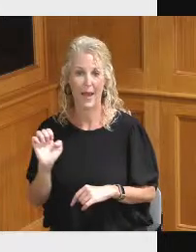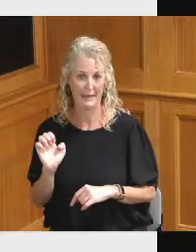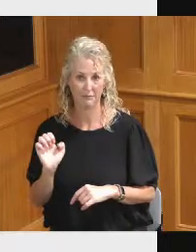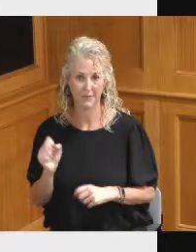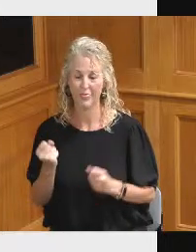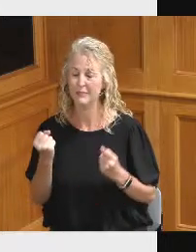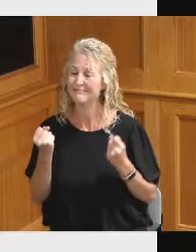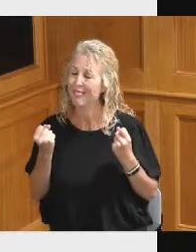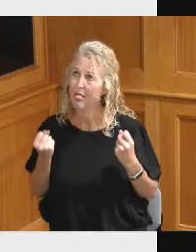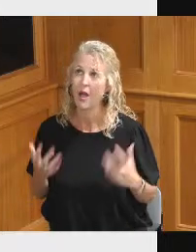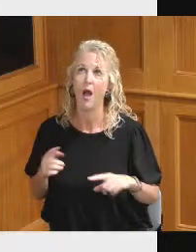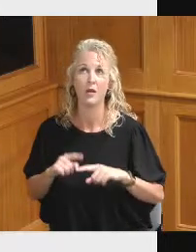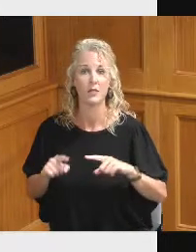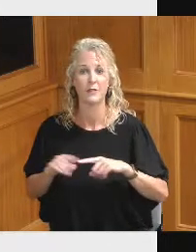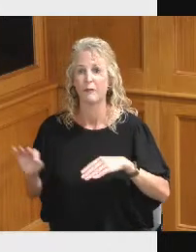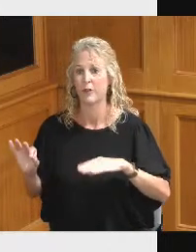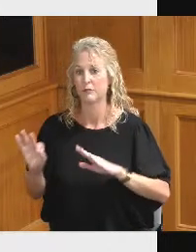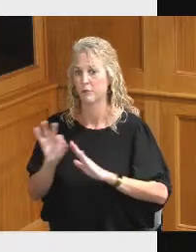There's lots of